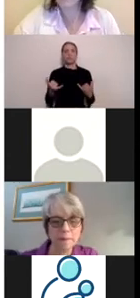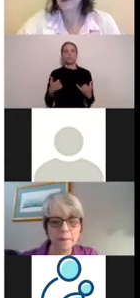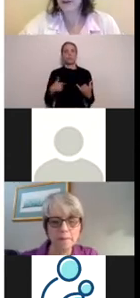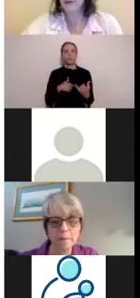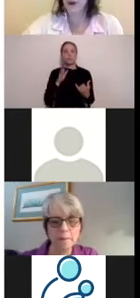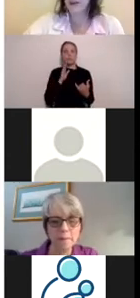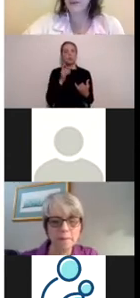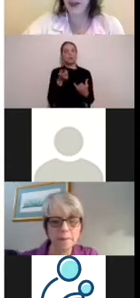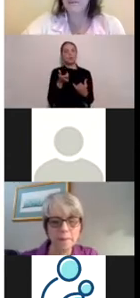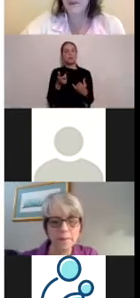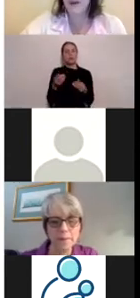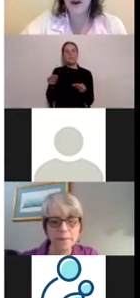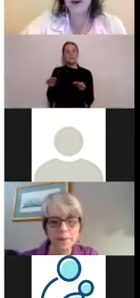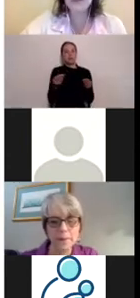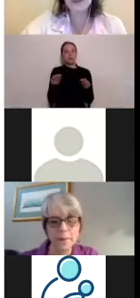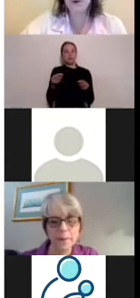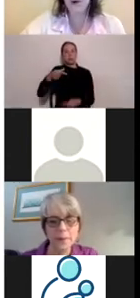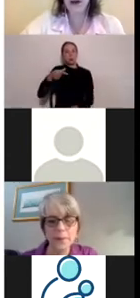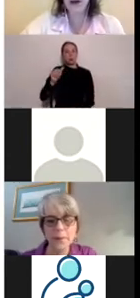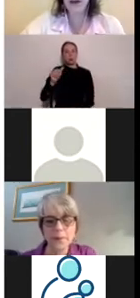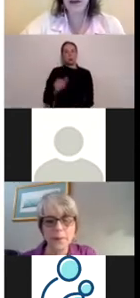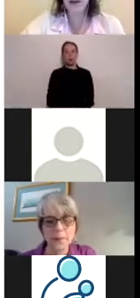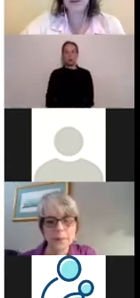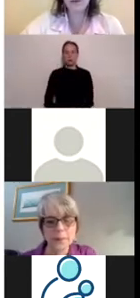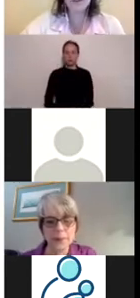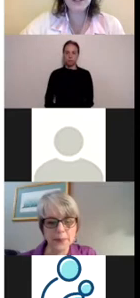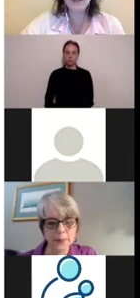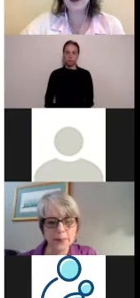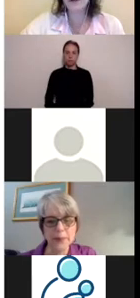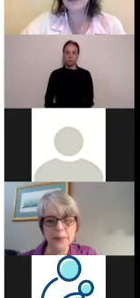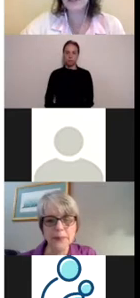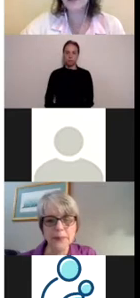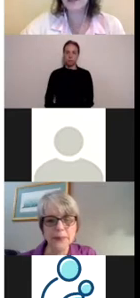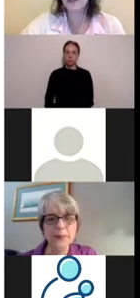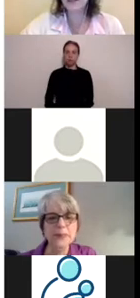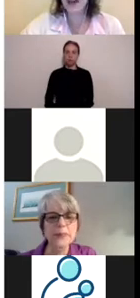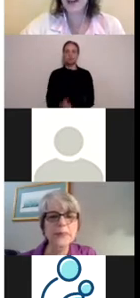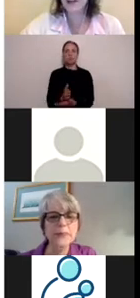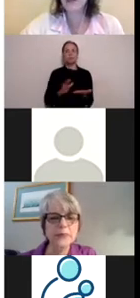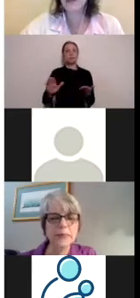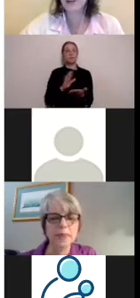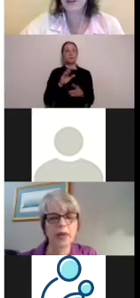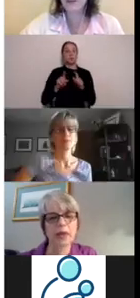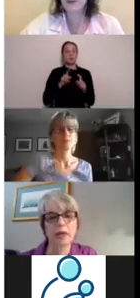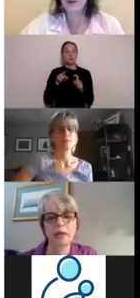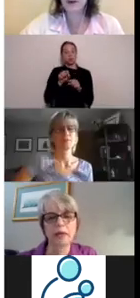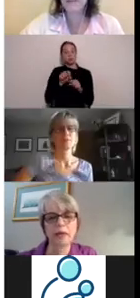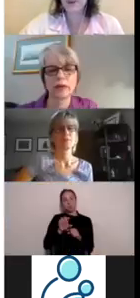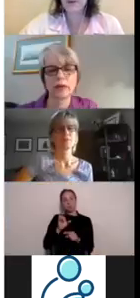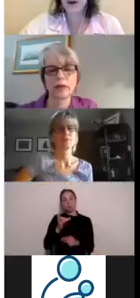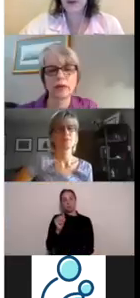little bit of moderated Q&A. So I will go to some of your questions that you sent through the chat, and I do appreciate all of